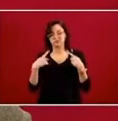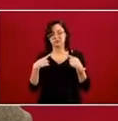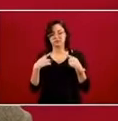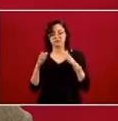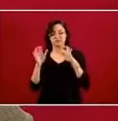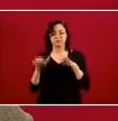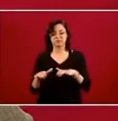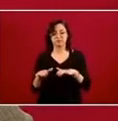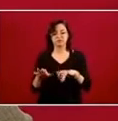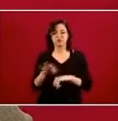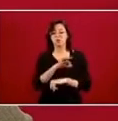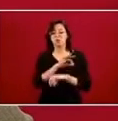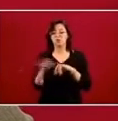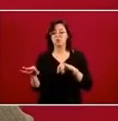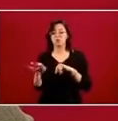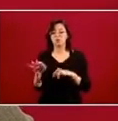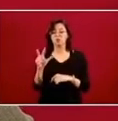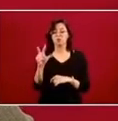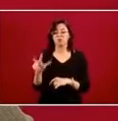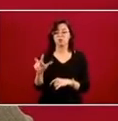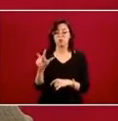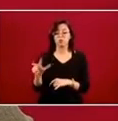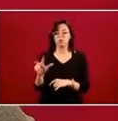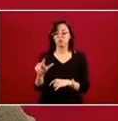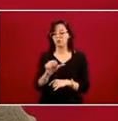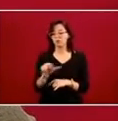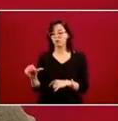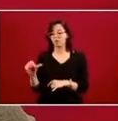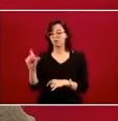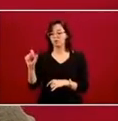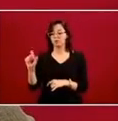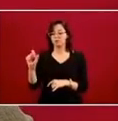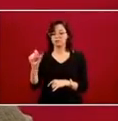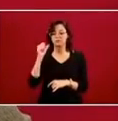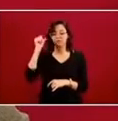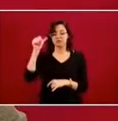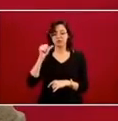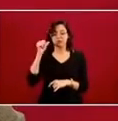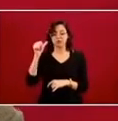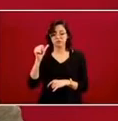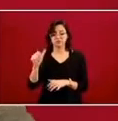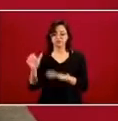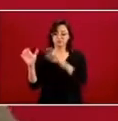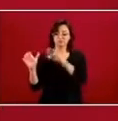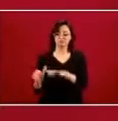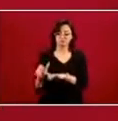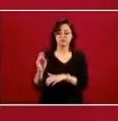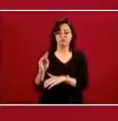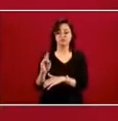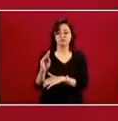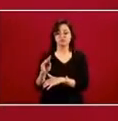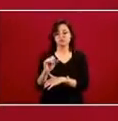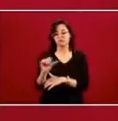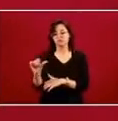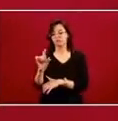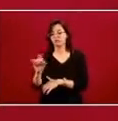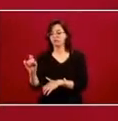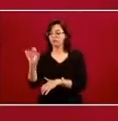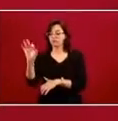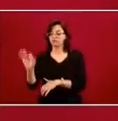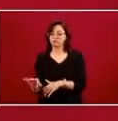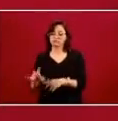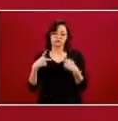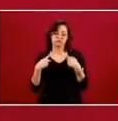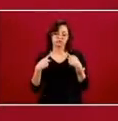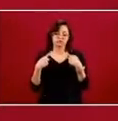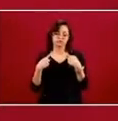60 to 75%, and 18 to 20th of April, we will have hired 90